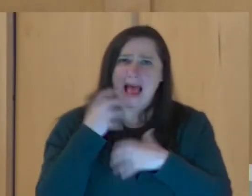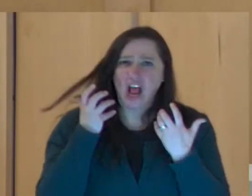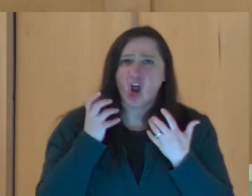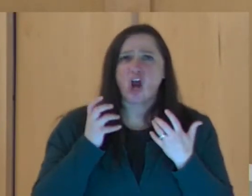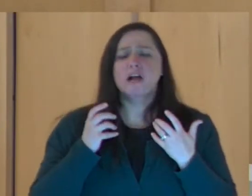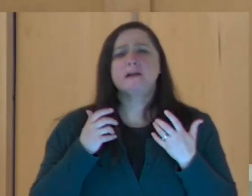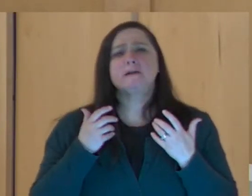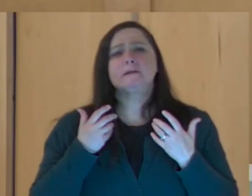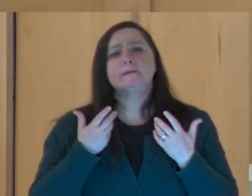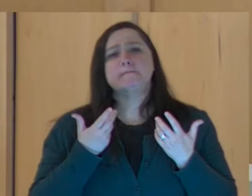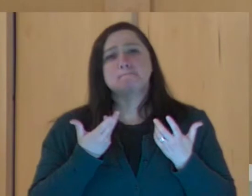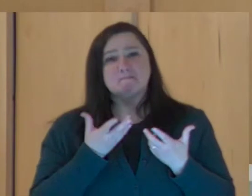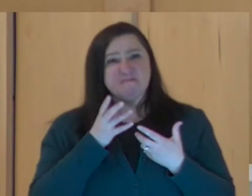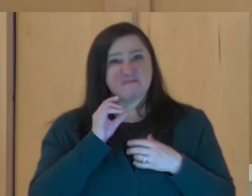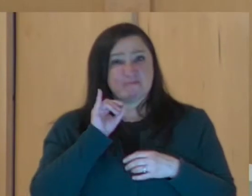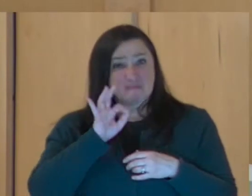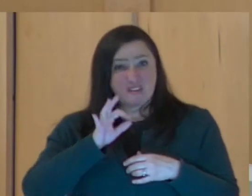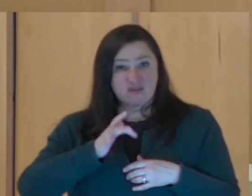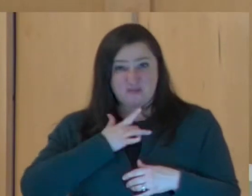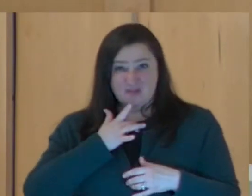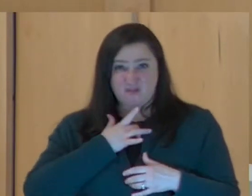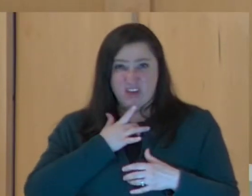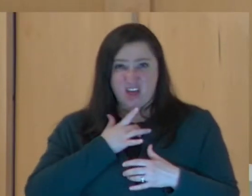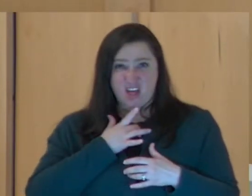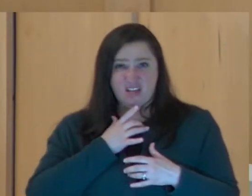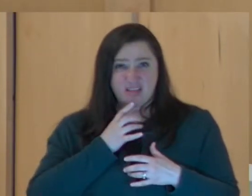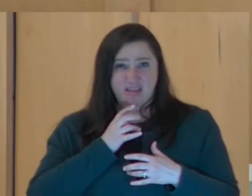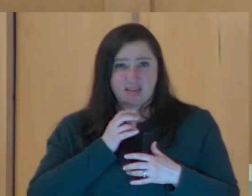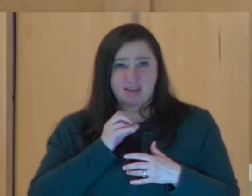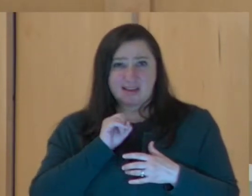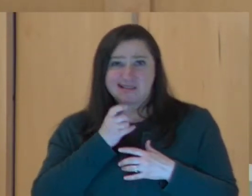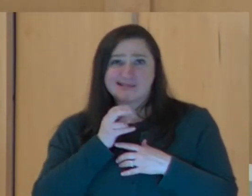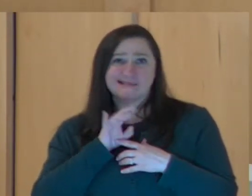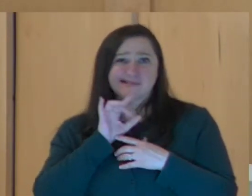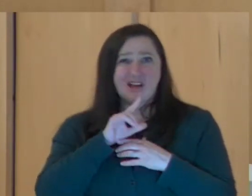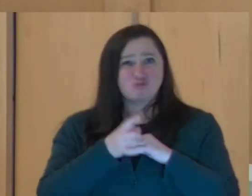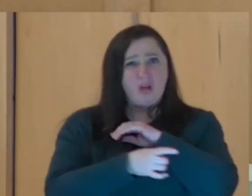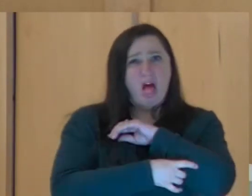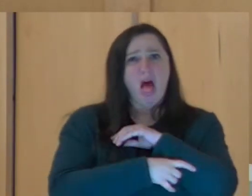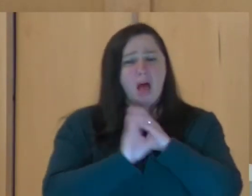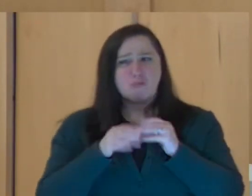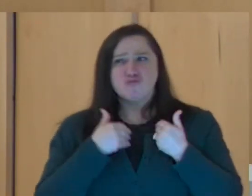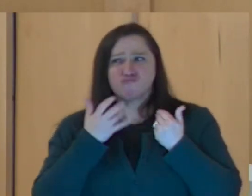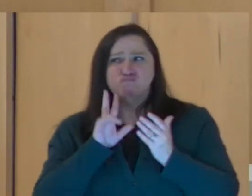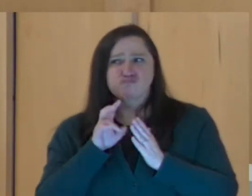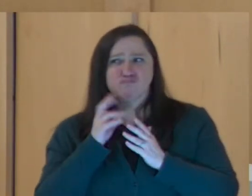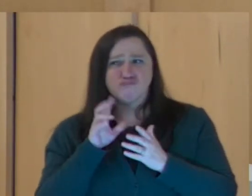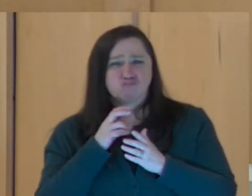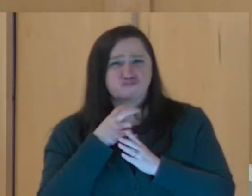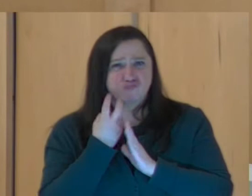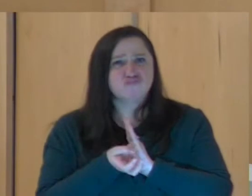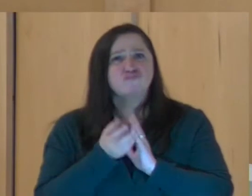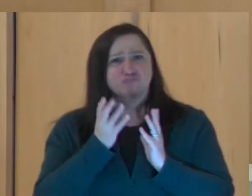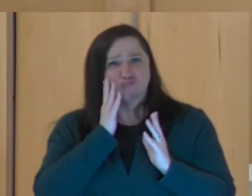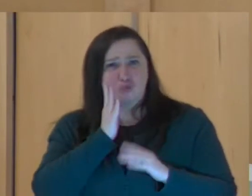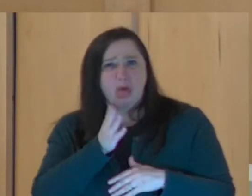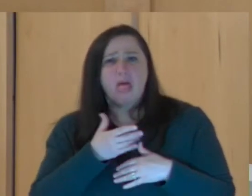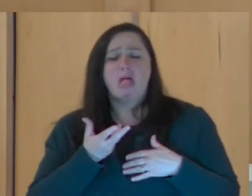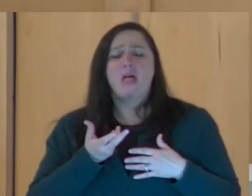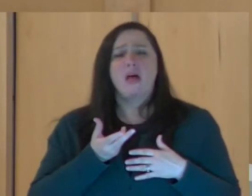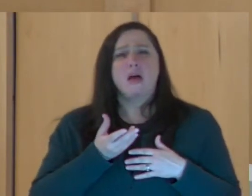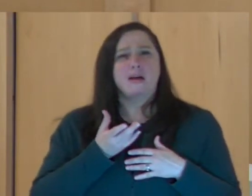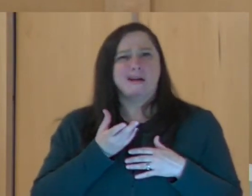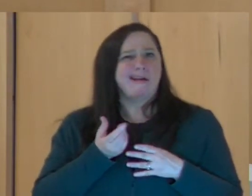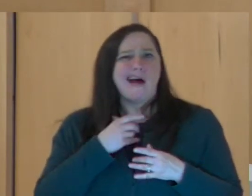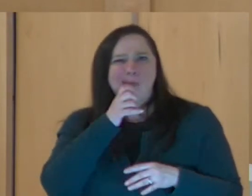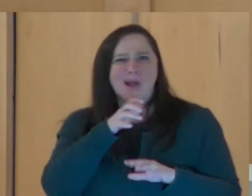outside. If I feel sexual temptation on the inside, I'm going to give into that on the outside. You name it, that I'm